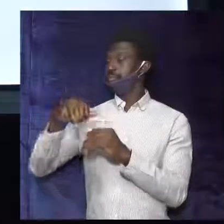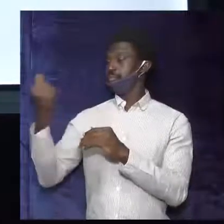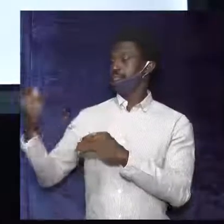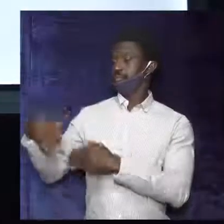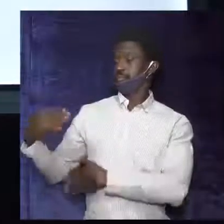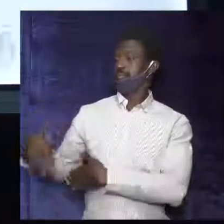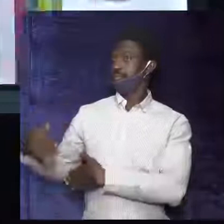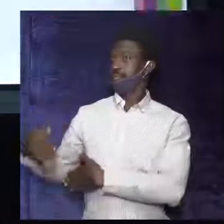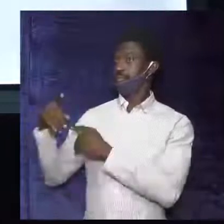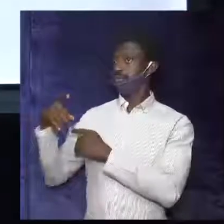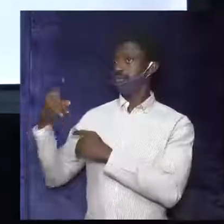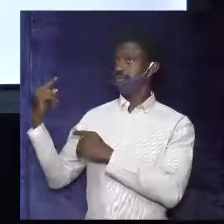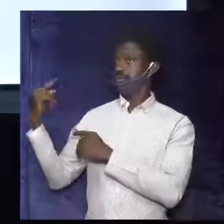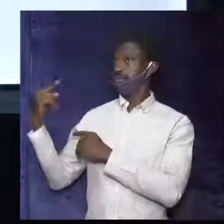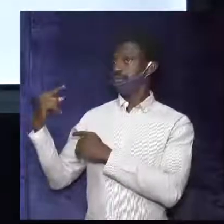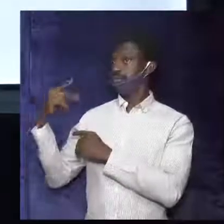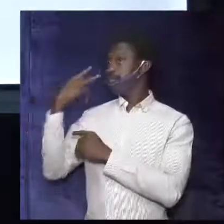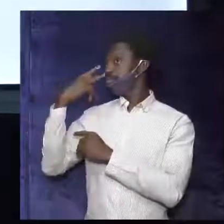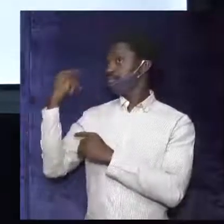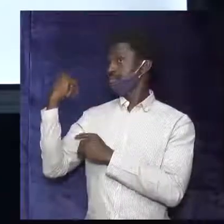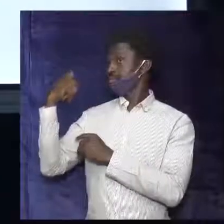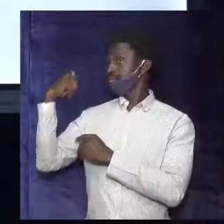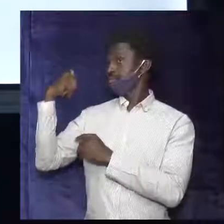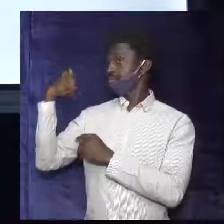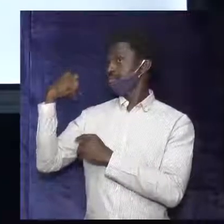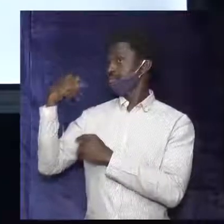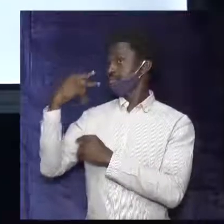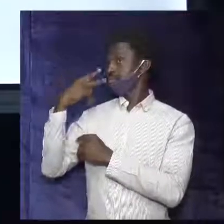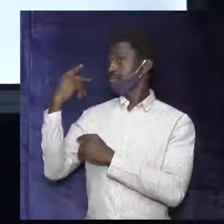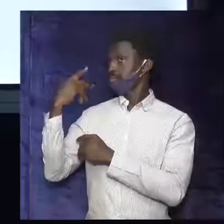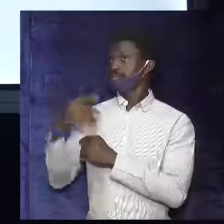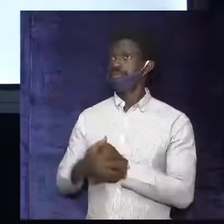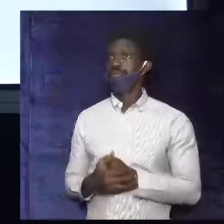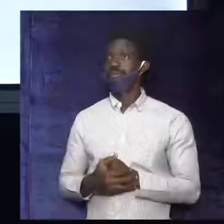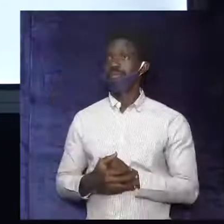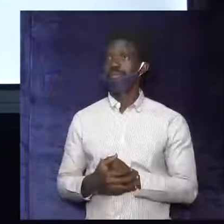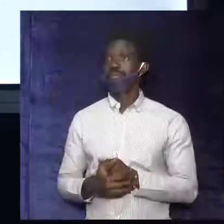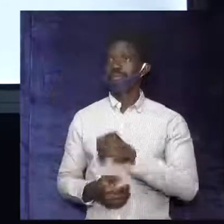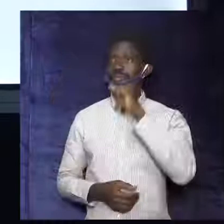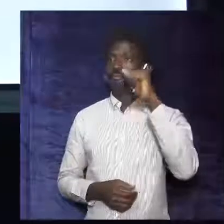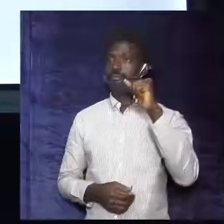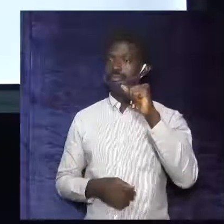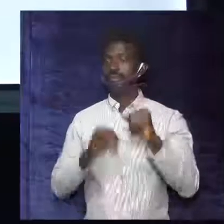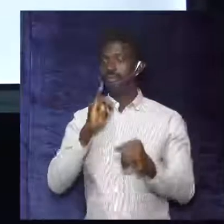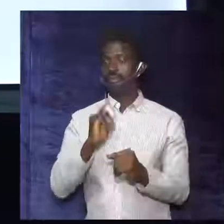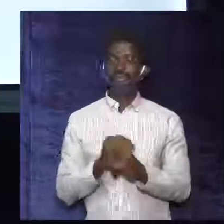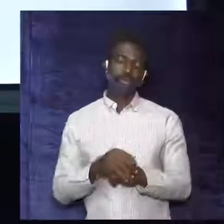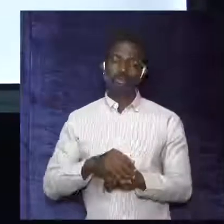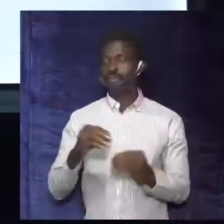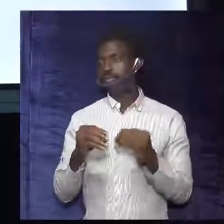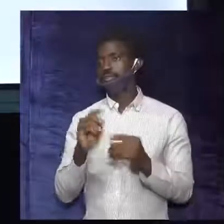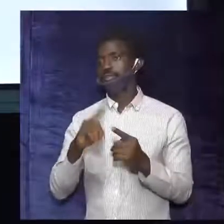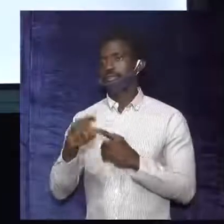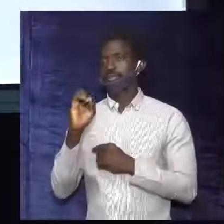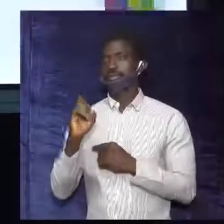X, it's going to give me A. That A is exactly on the other side of E. So A is vertically opposite